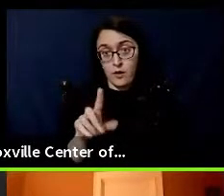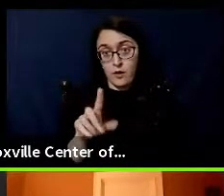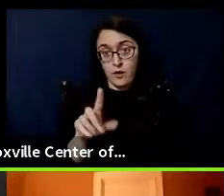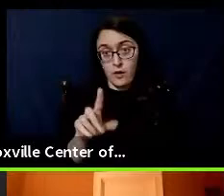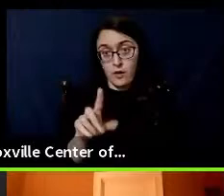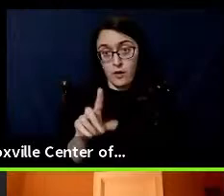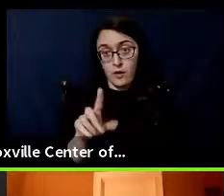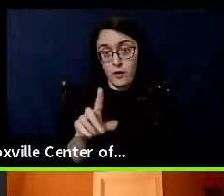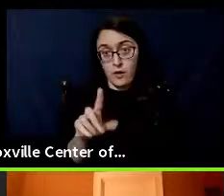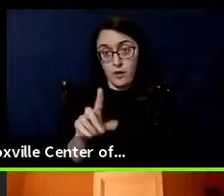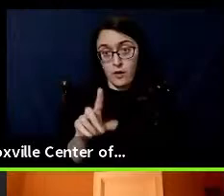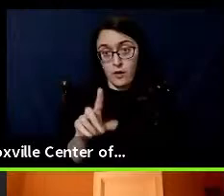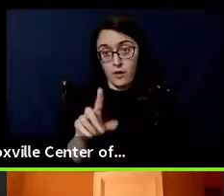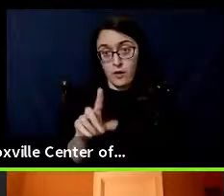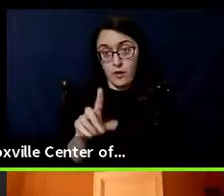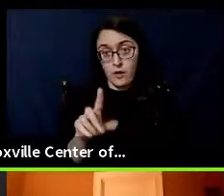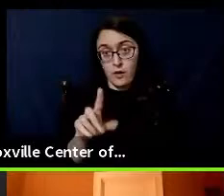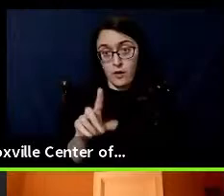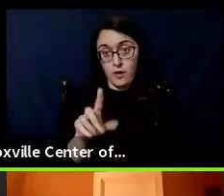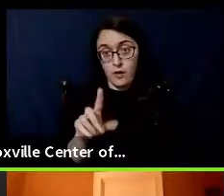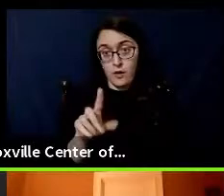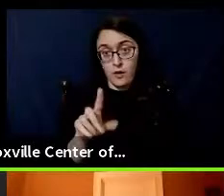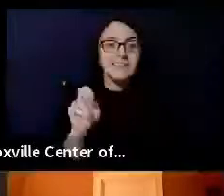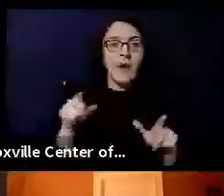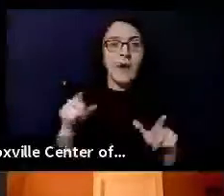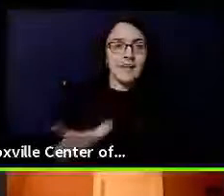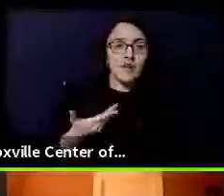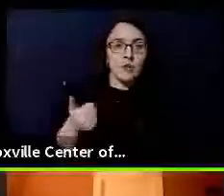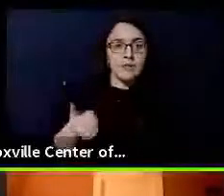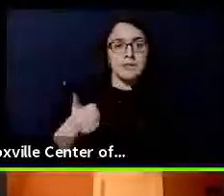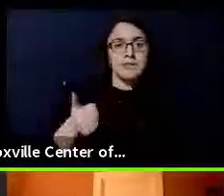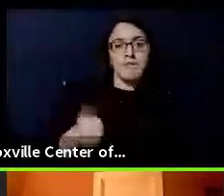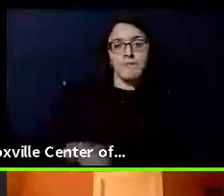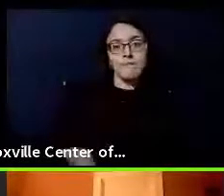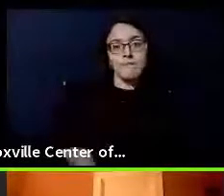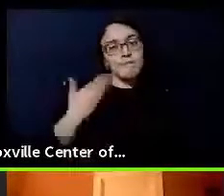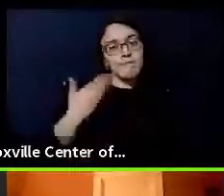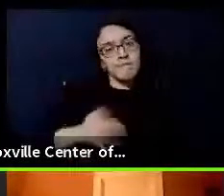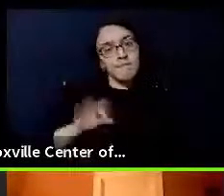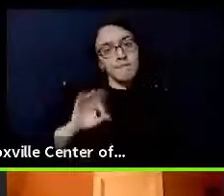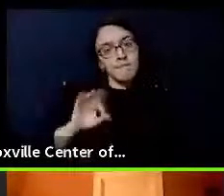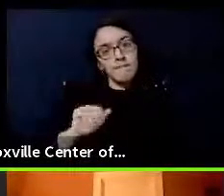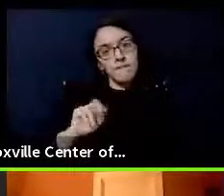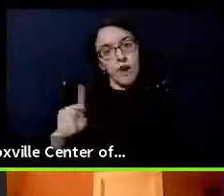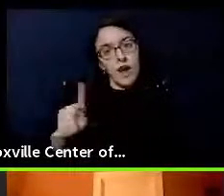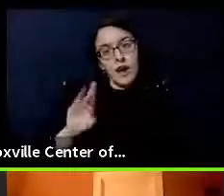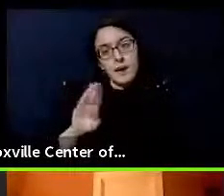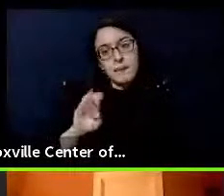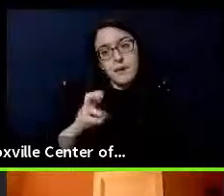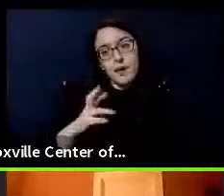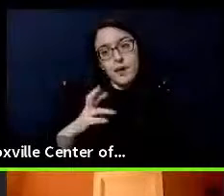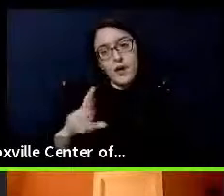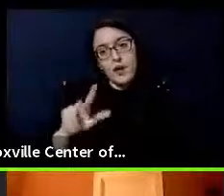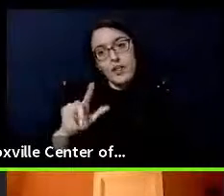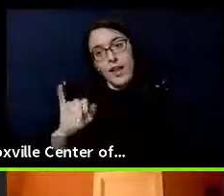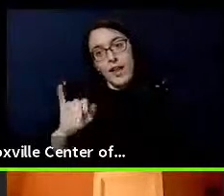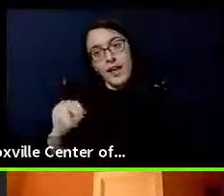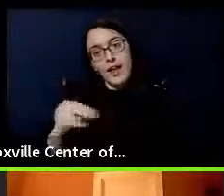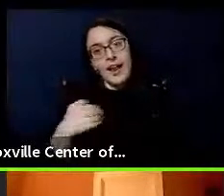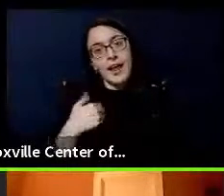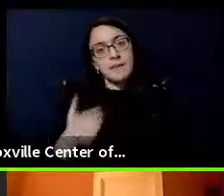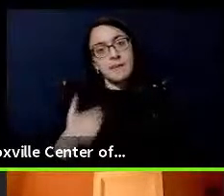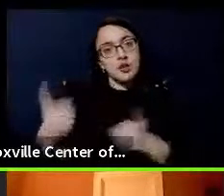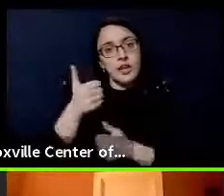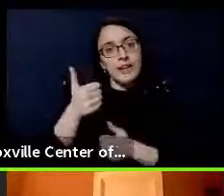Yeah, Dr. Berline is from Teneva. I'll let him introduce himself. Yes, this is Dr. Frank Berline. I'm the Chief Medical Officer for Quality